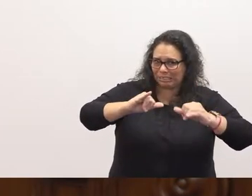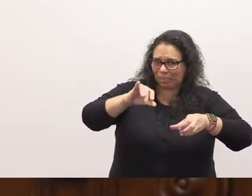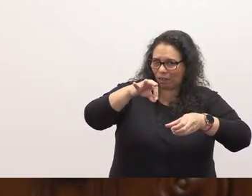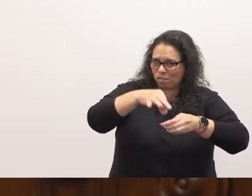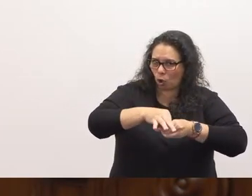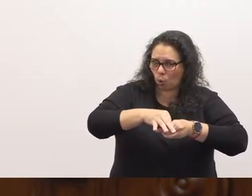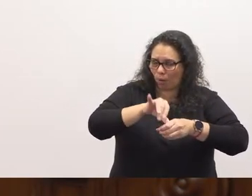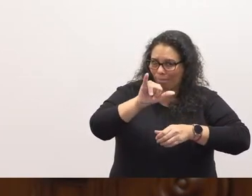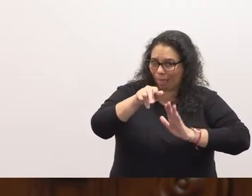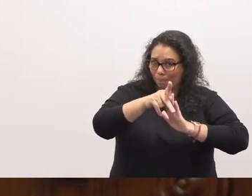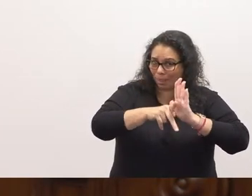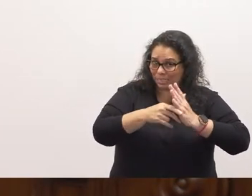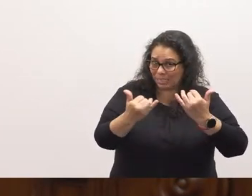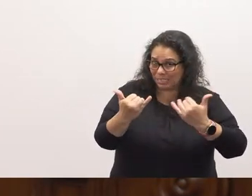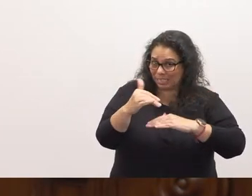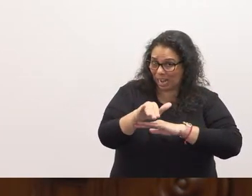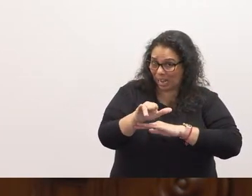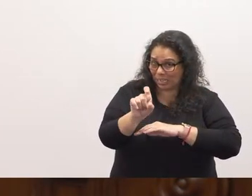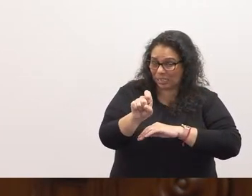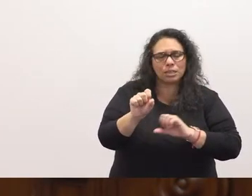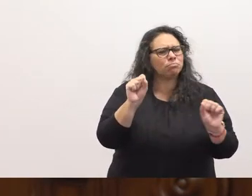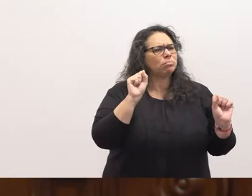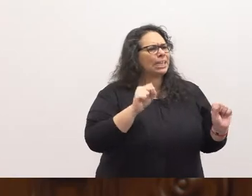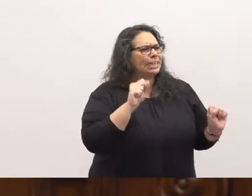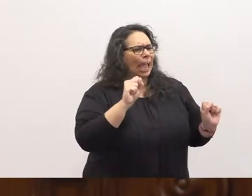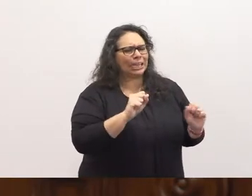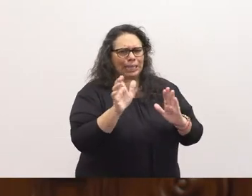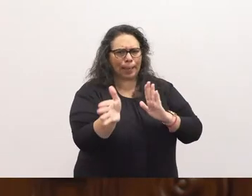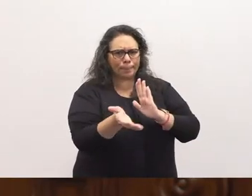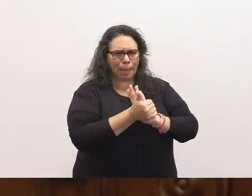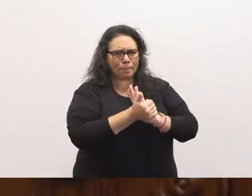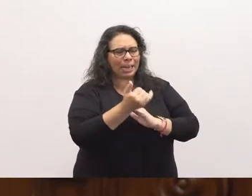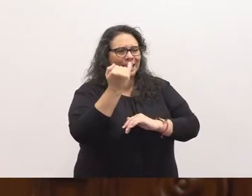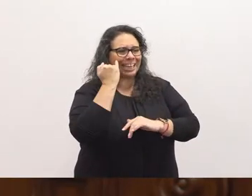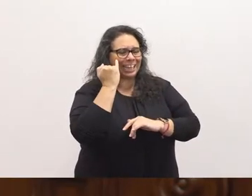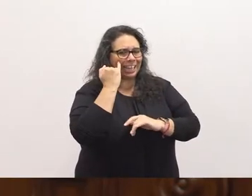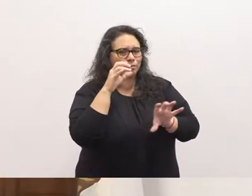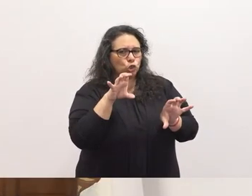that policy tonight? Yes, you can make an amendment as long as you do it on the